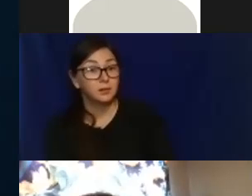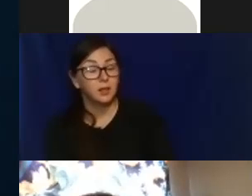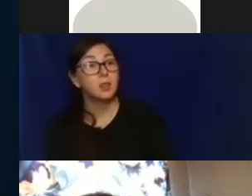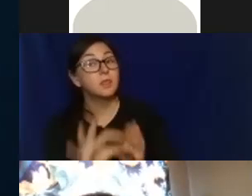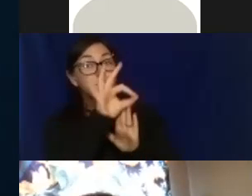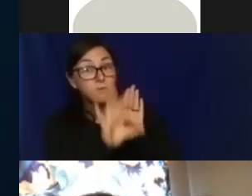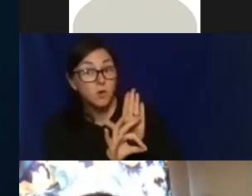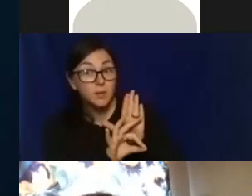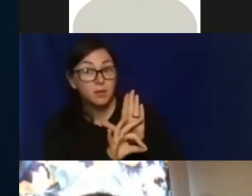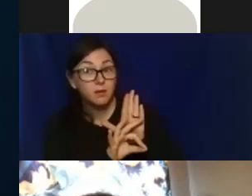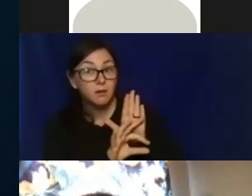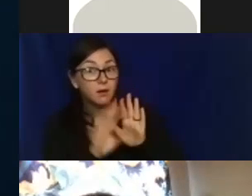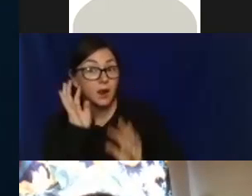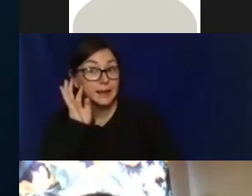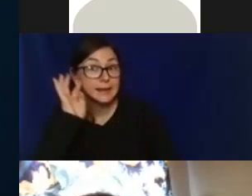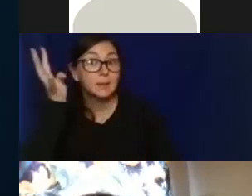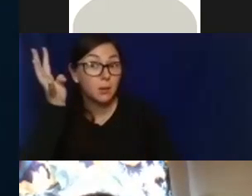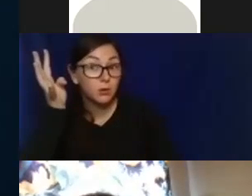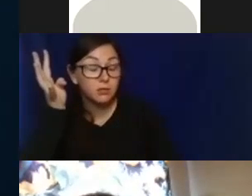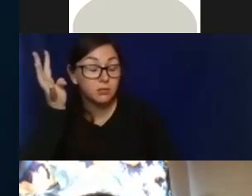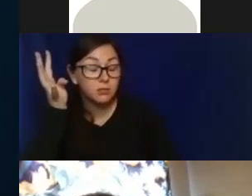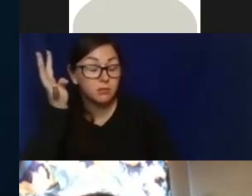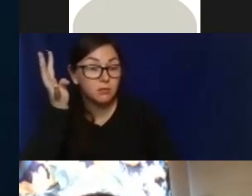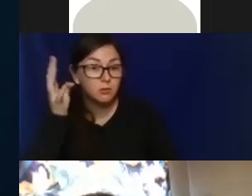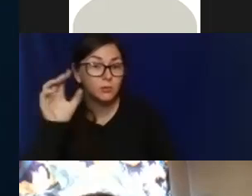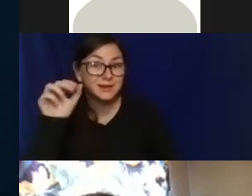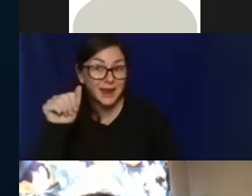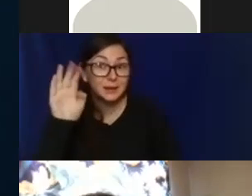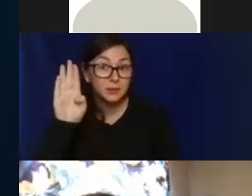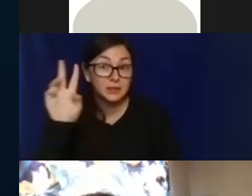with Mhm. for that one was AB2E.